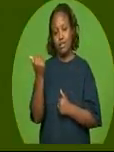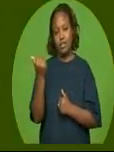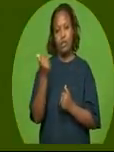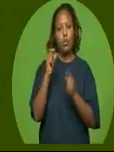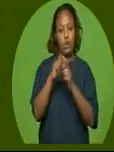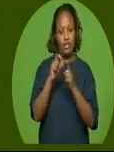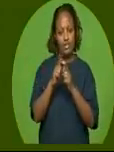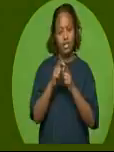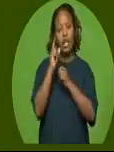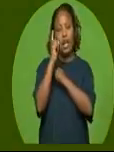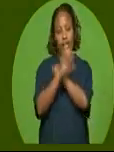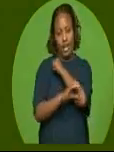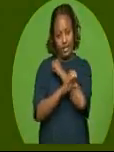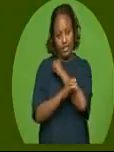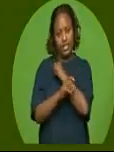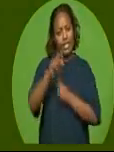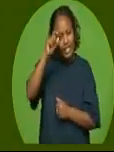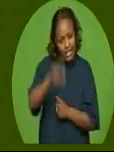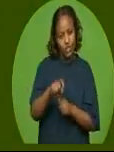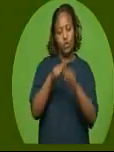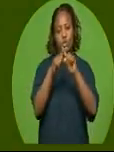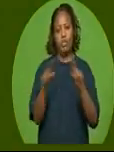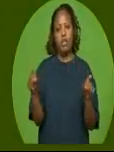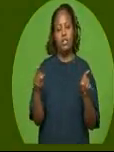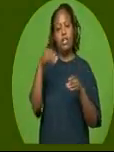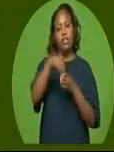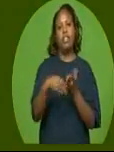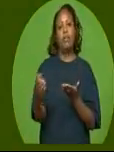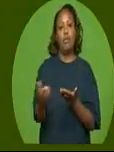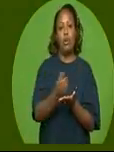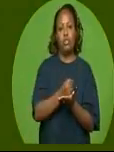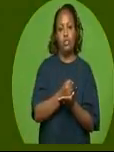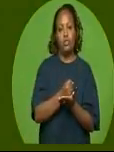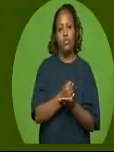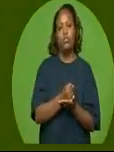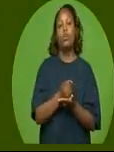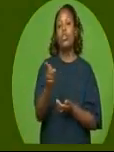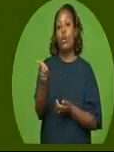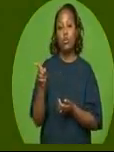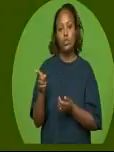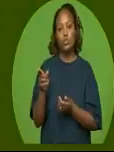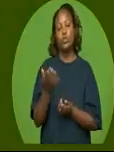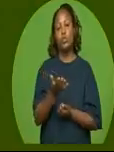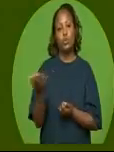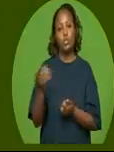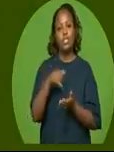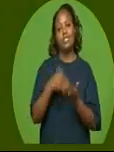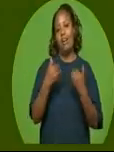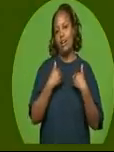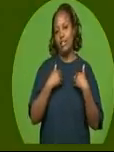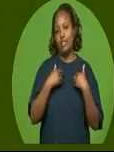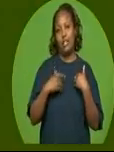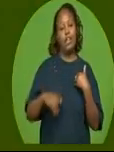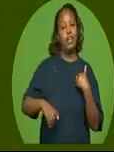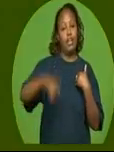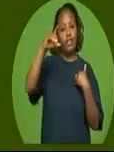other words, a country needs to specialize in the production of those goods it has